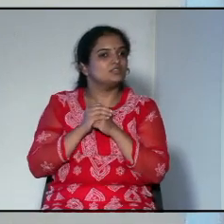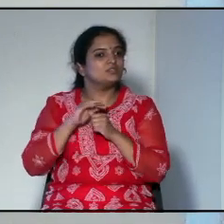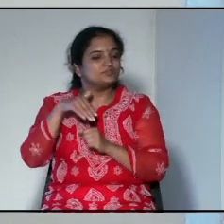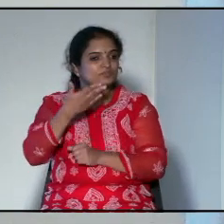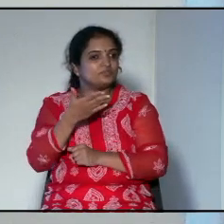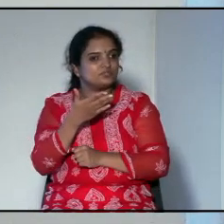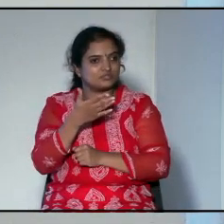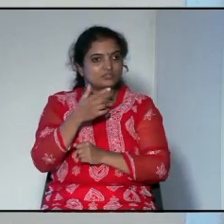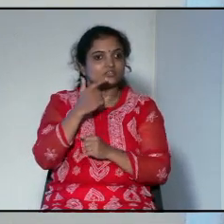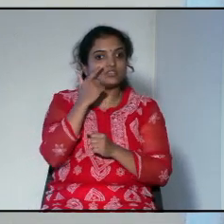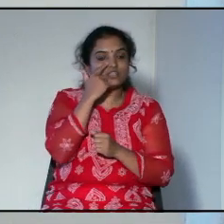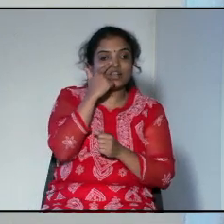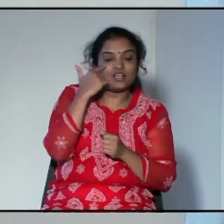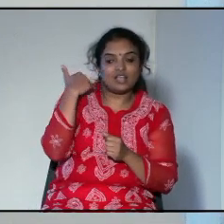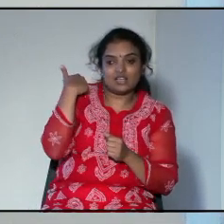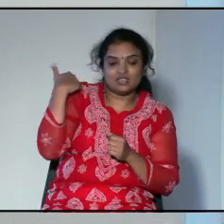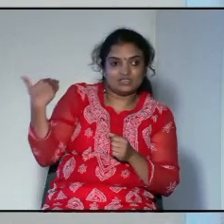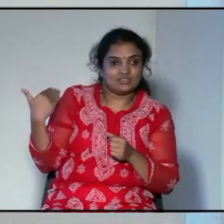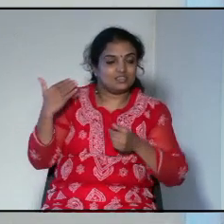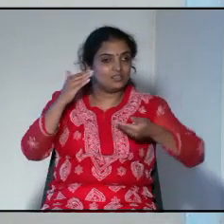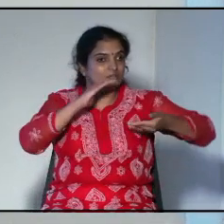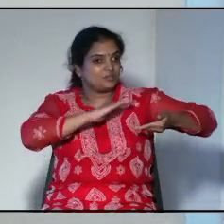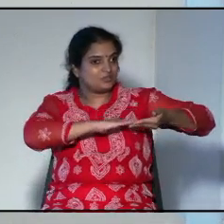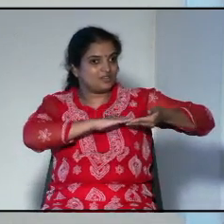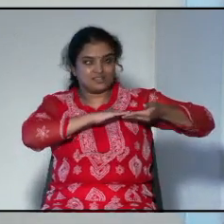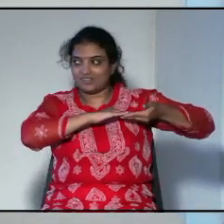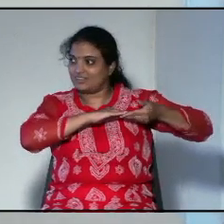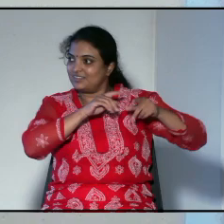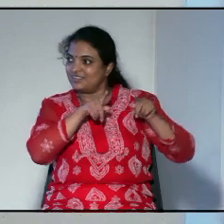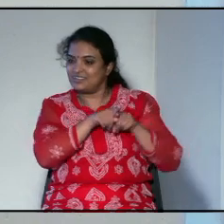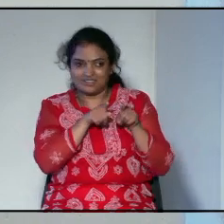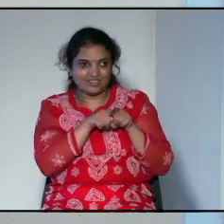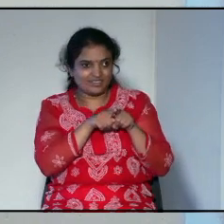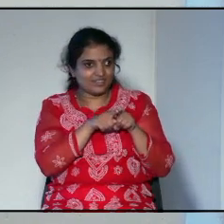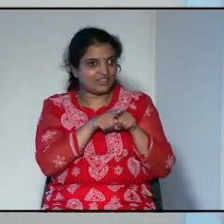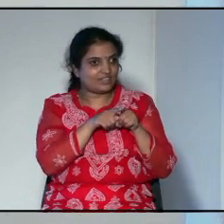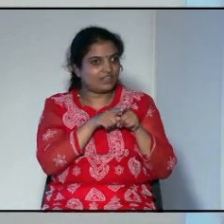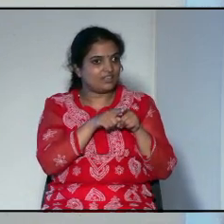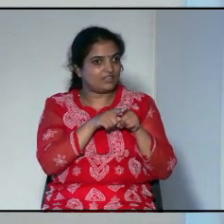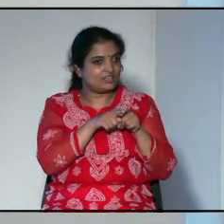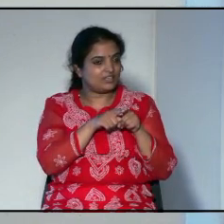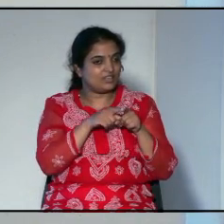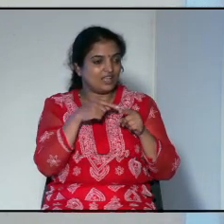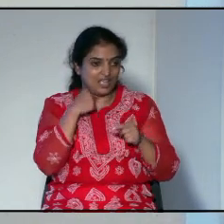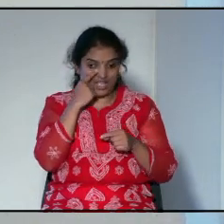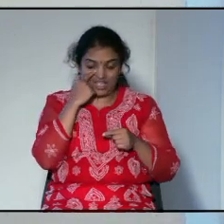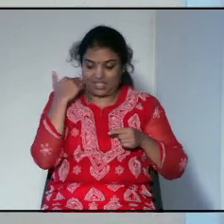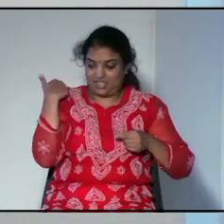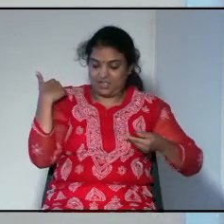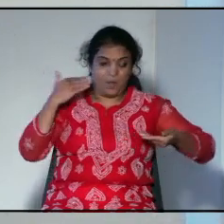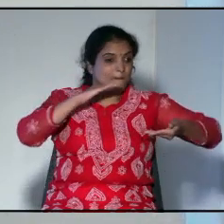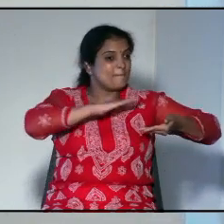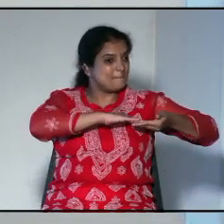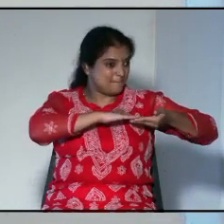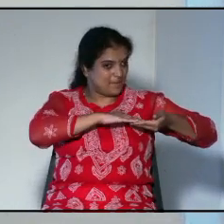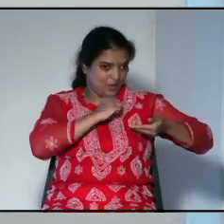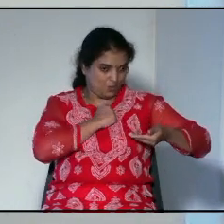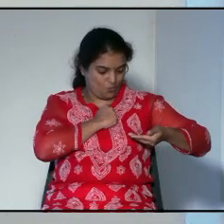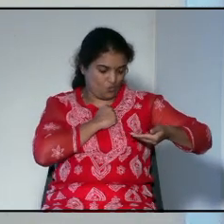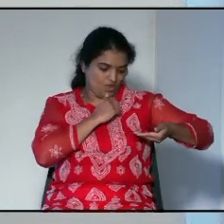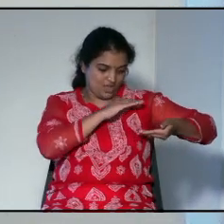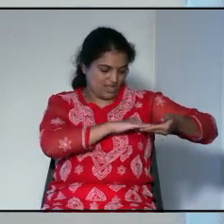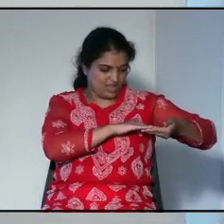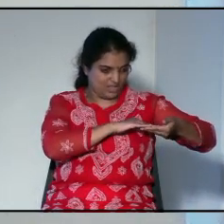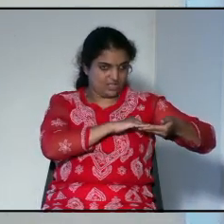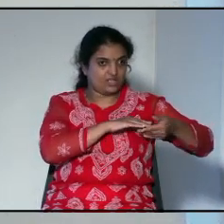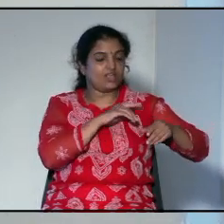sister's wedding. And this is an amazing story. I know this. So she gave the sculpture as a gift to me to